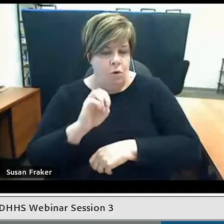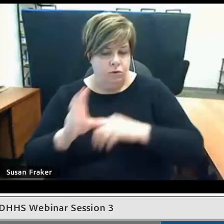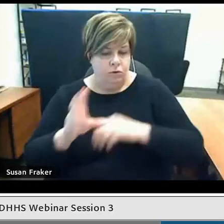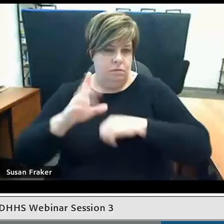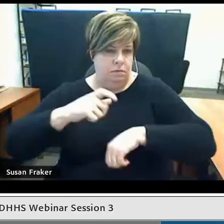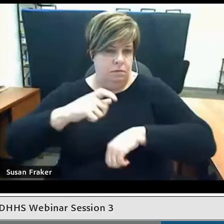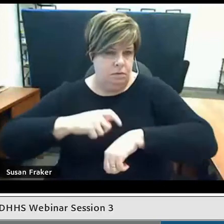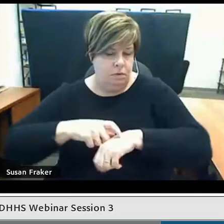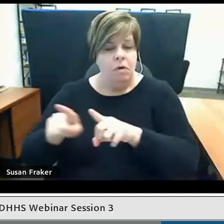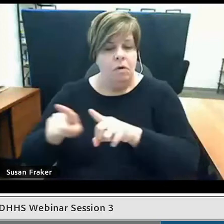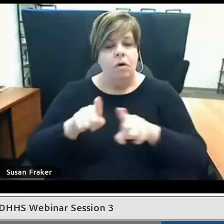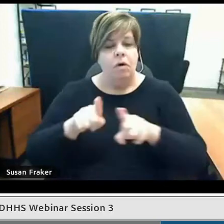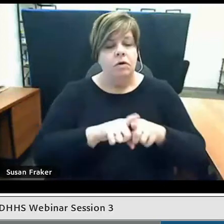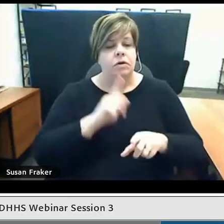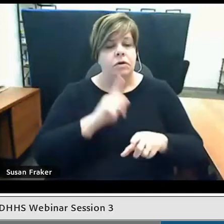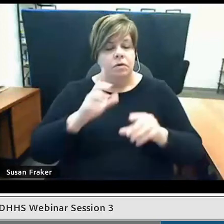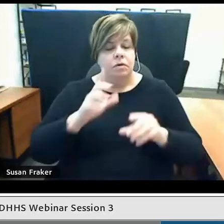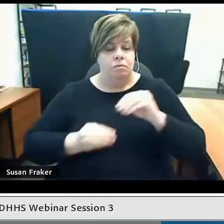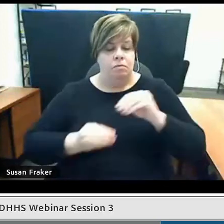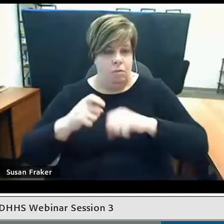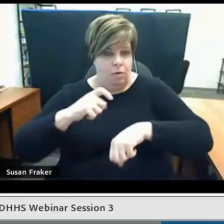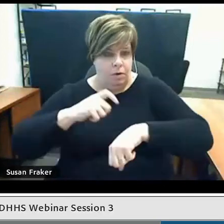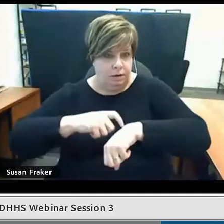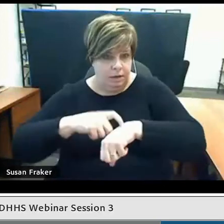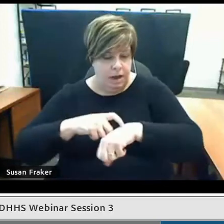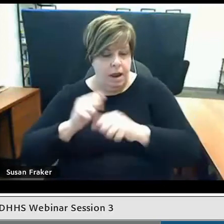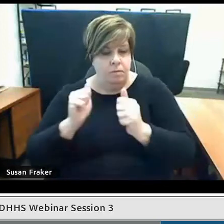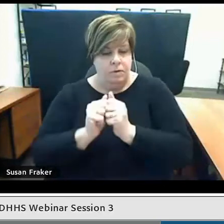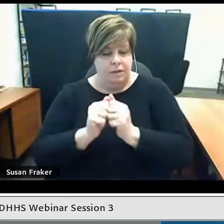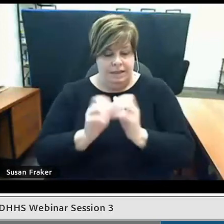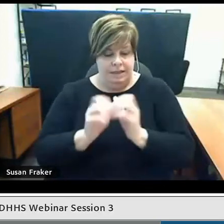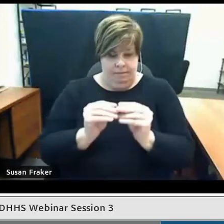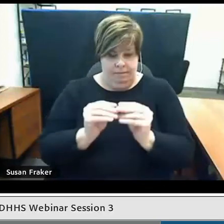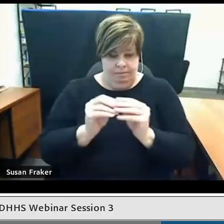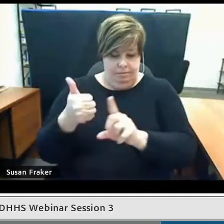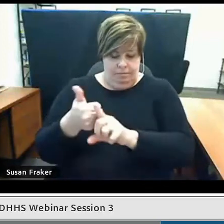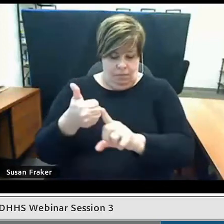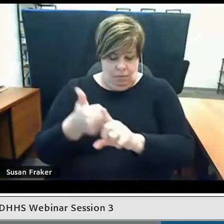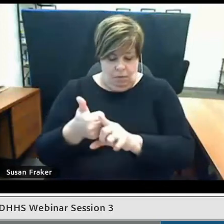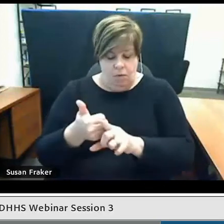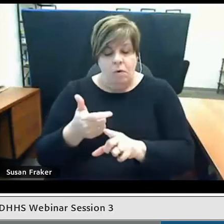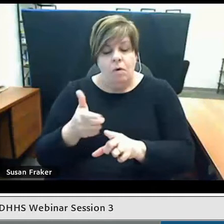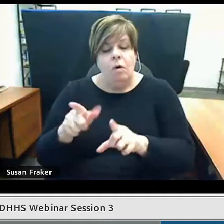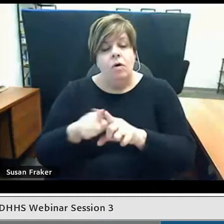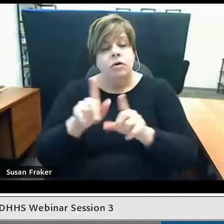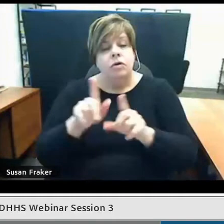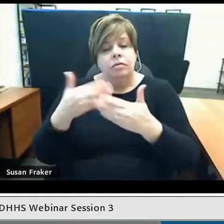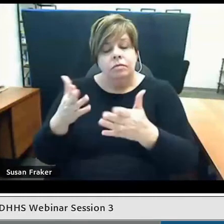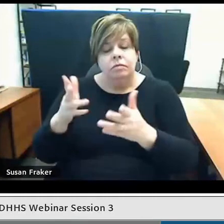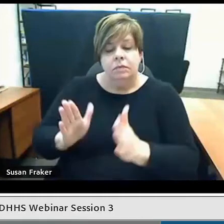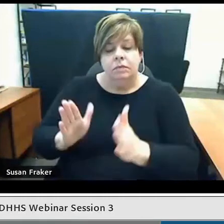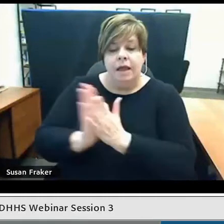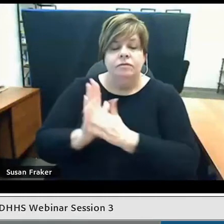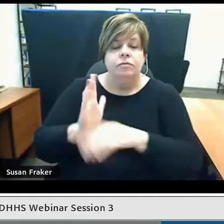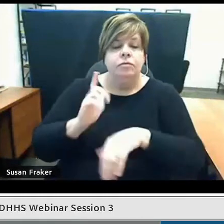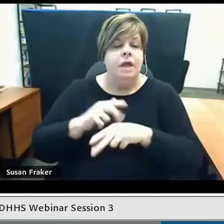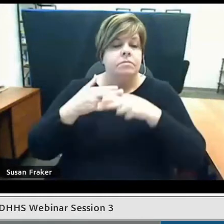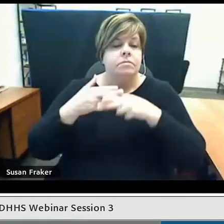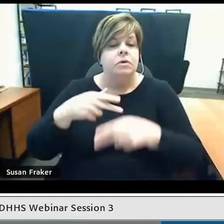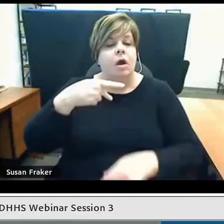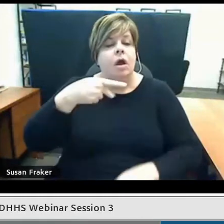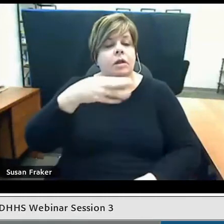In addition to allowing extra time within the session, you may also allow your providers to have time for what's considered a